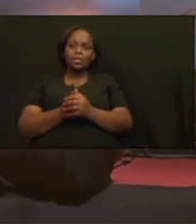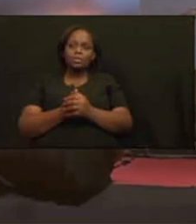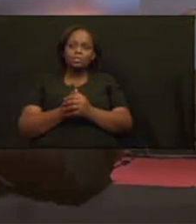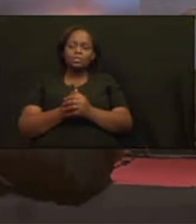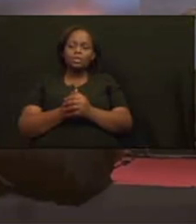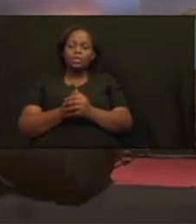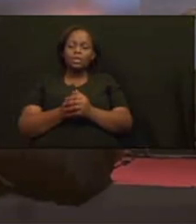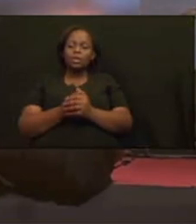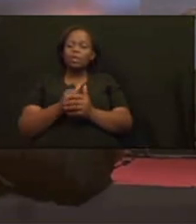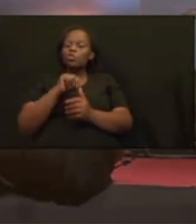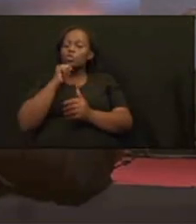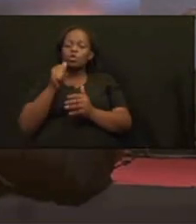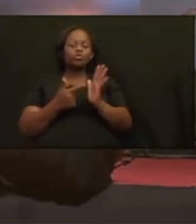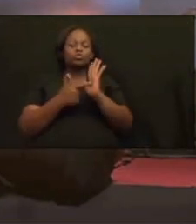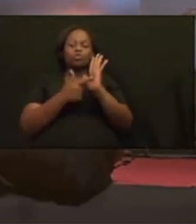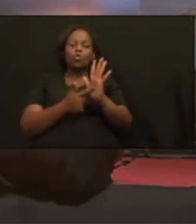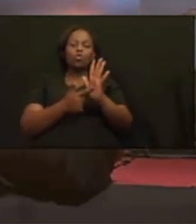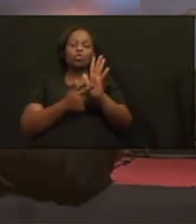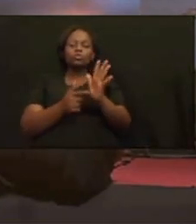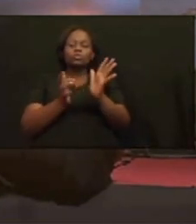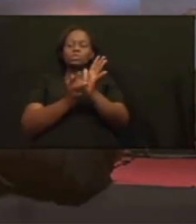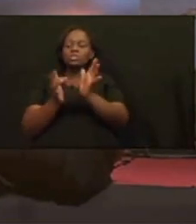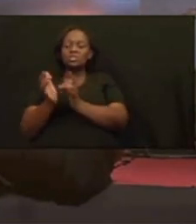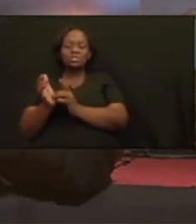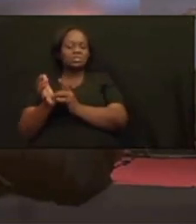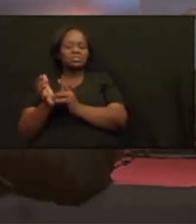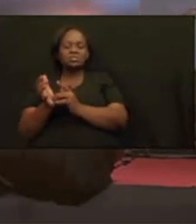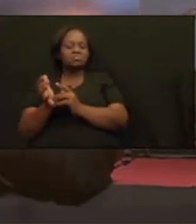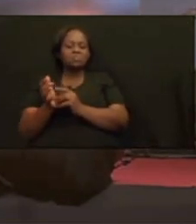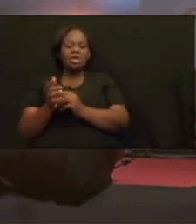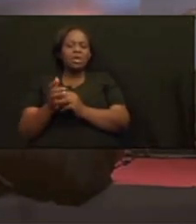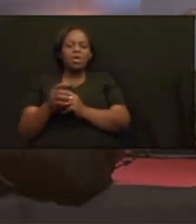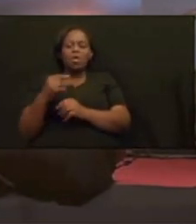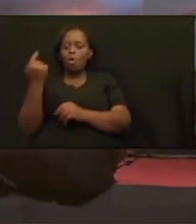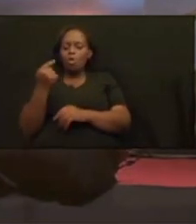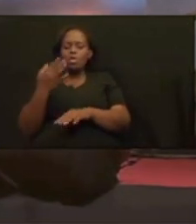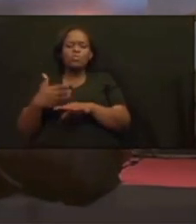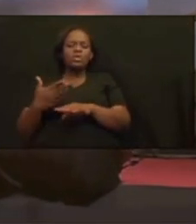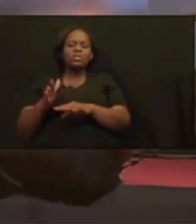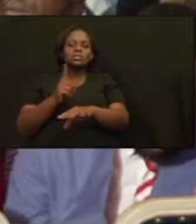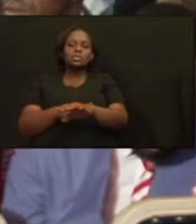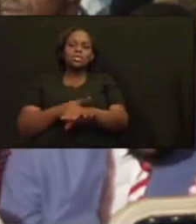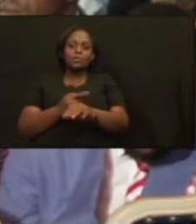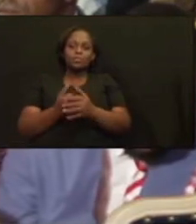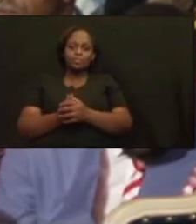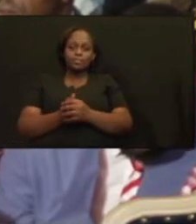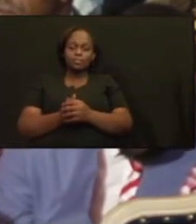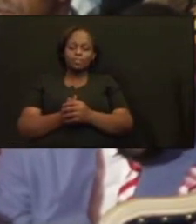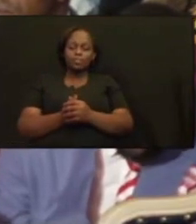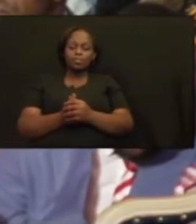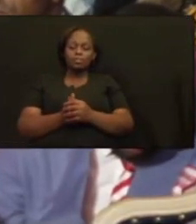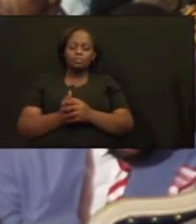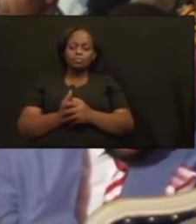Jesus and his purposes, is a total waste of time. And you will eventually see that it was a waste.